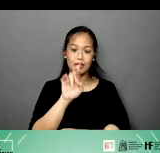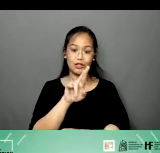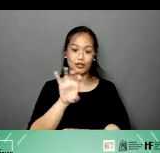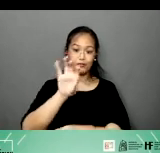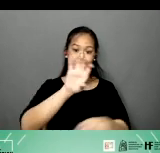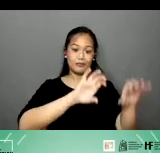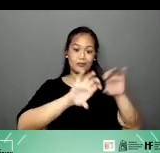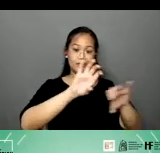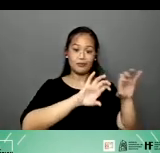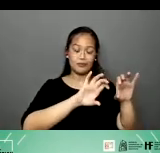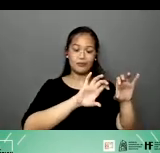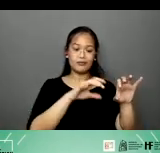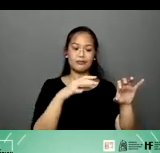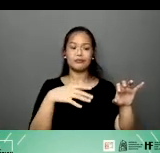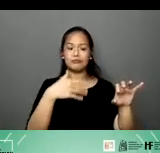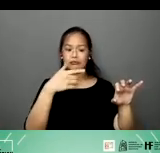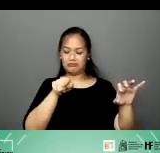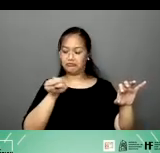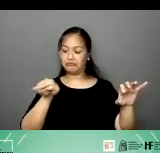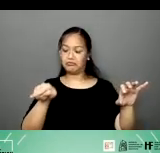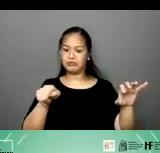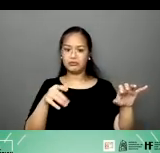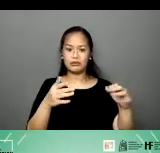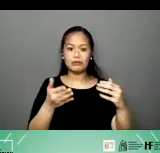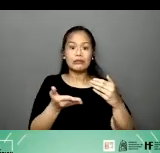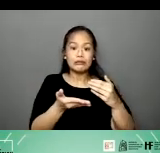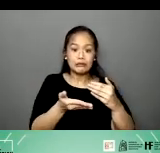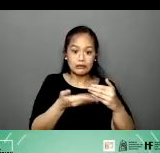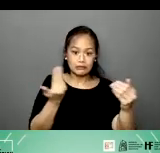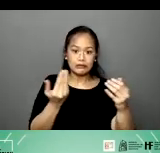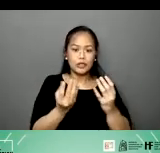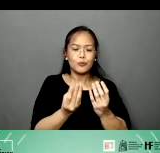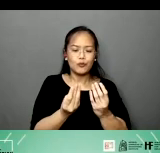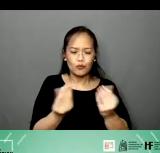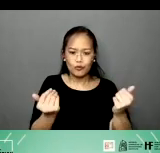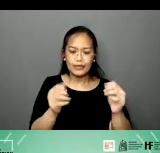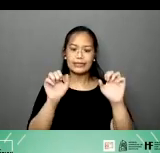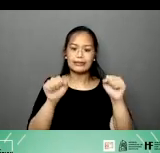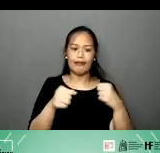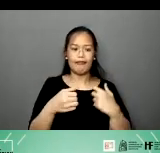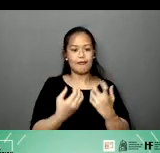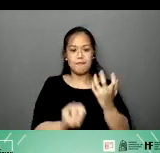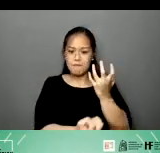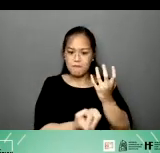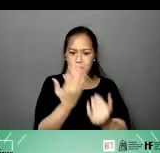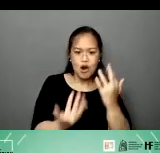actually decay and degrade very, very easily. They can be burned, they can be shredded with little chemical